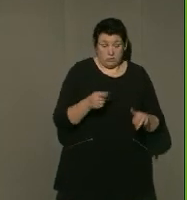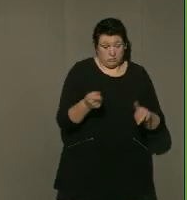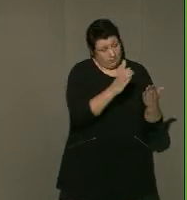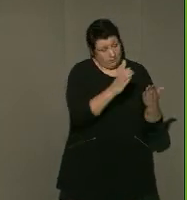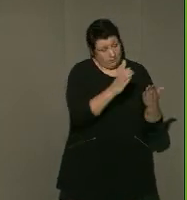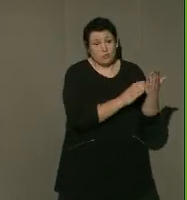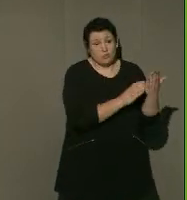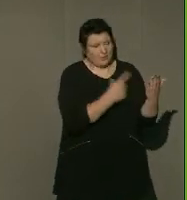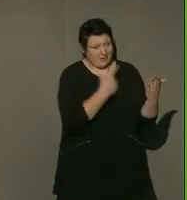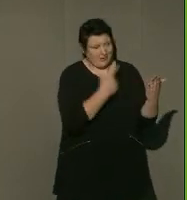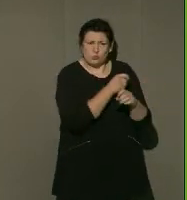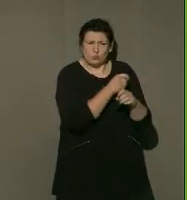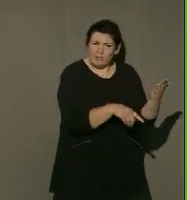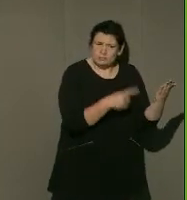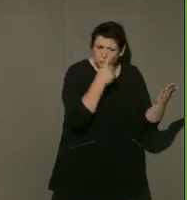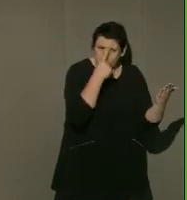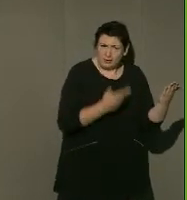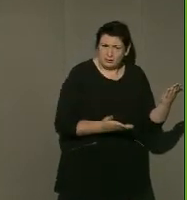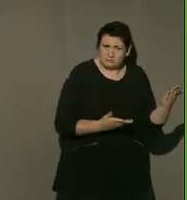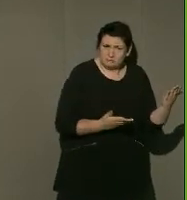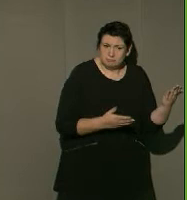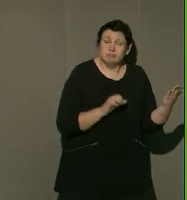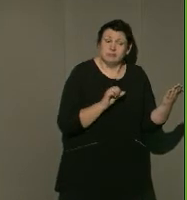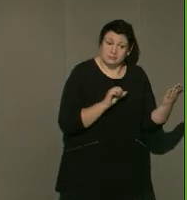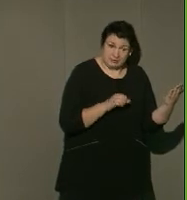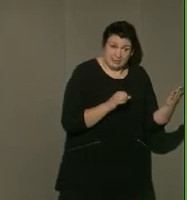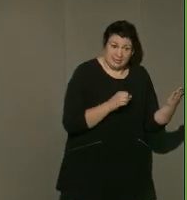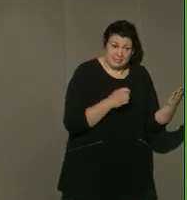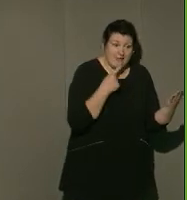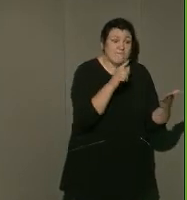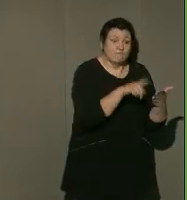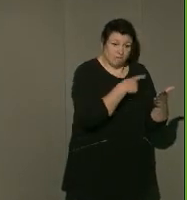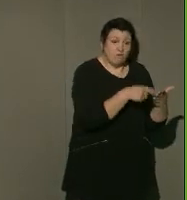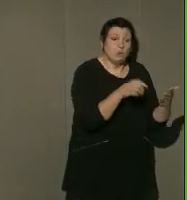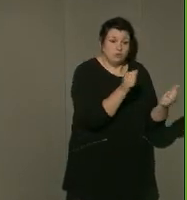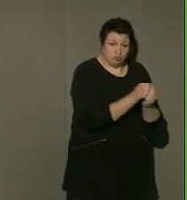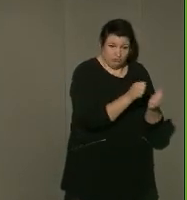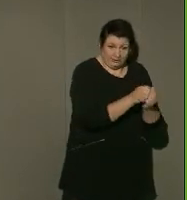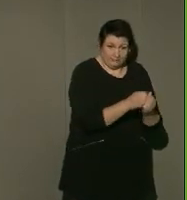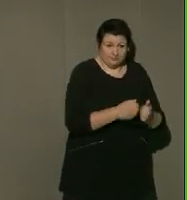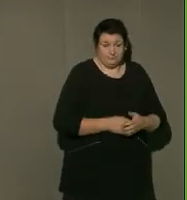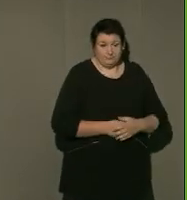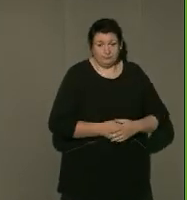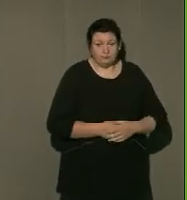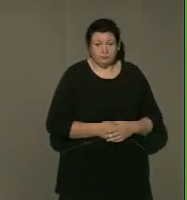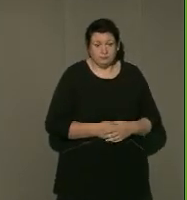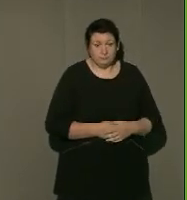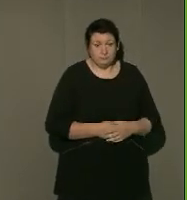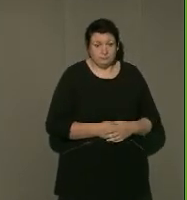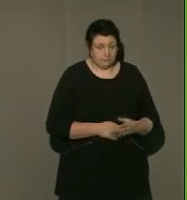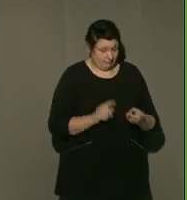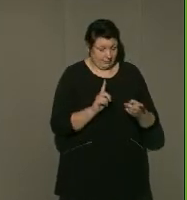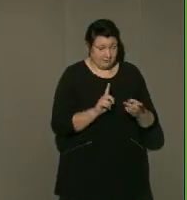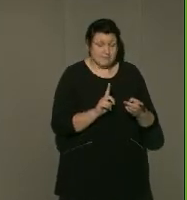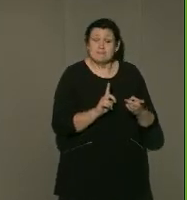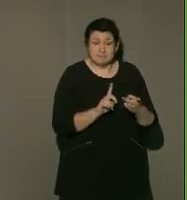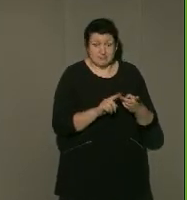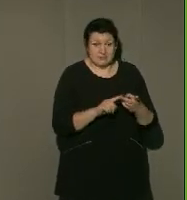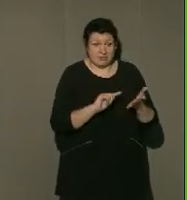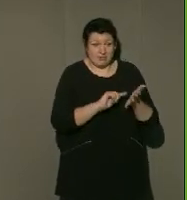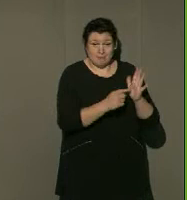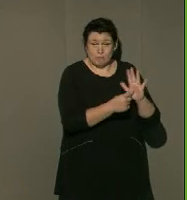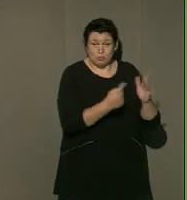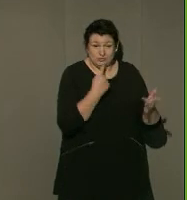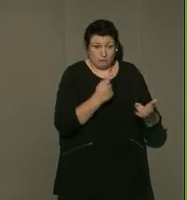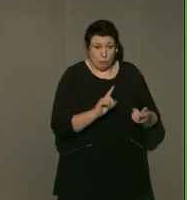to achieve this? If you think it is, vote for it. The second thing that this motion puts